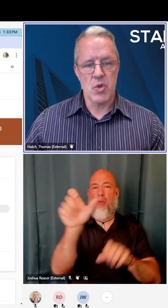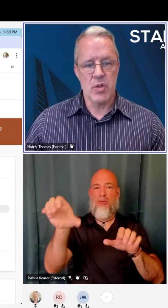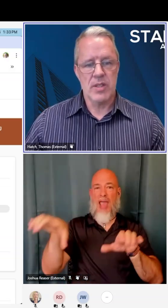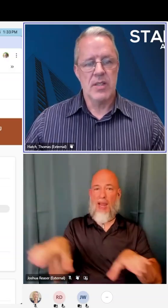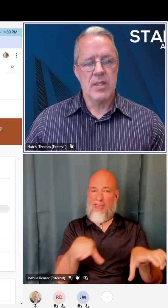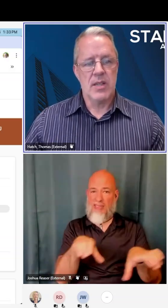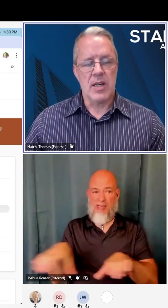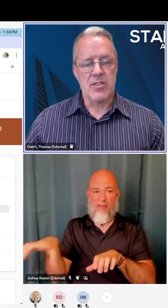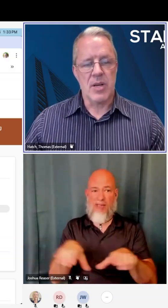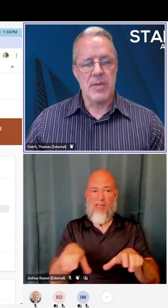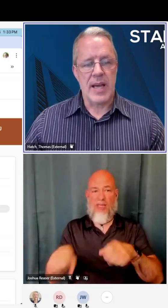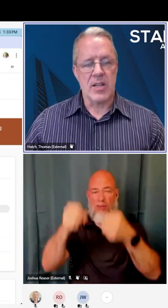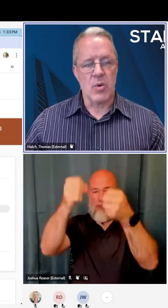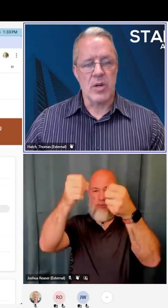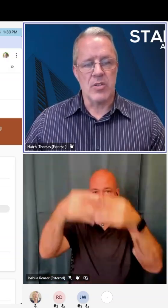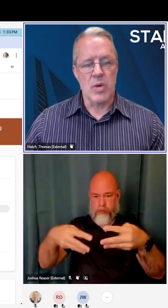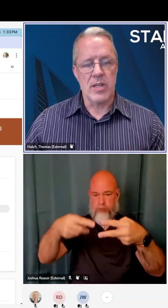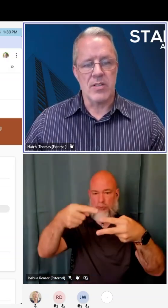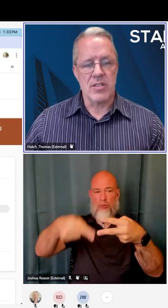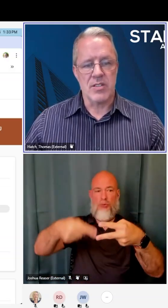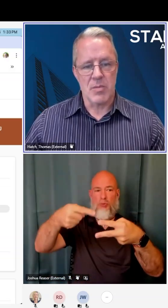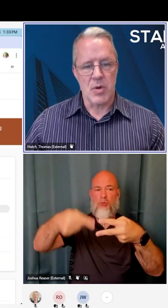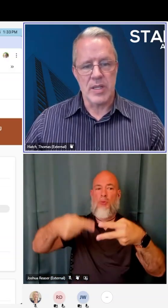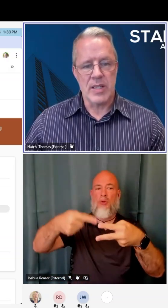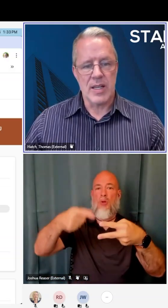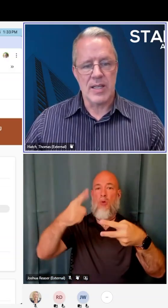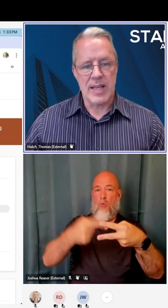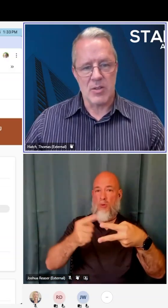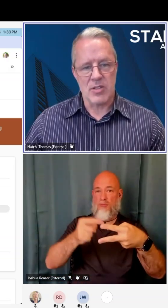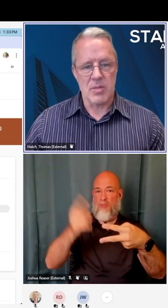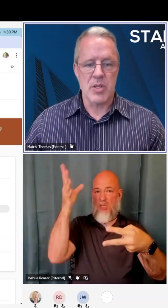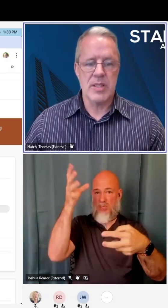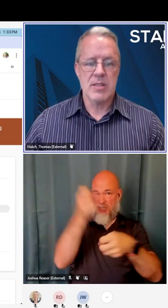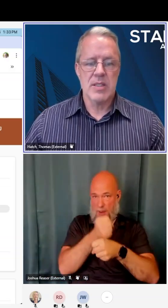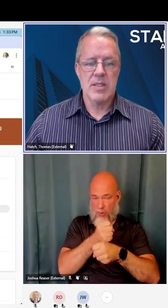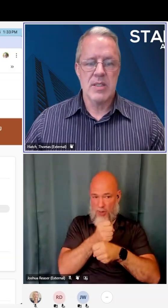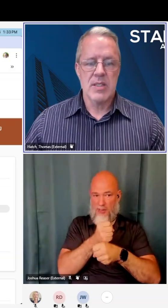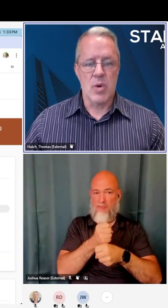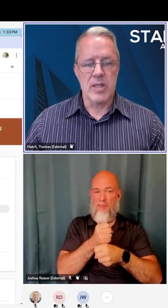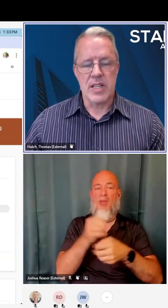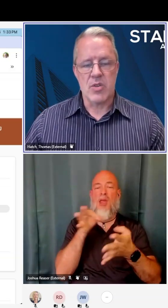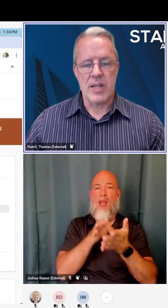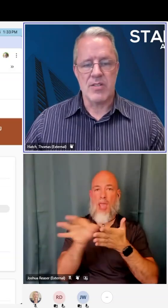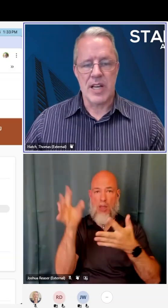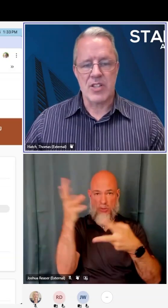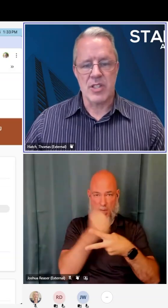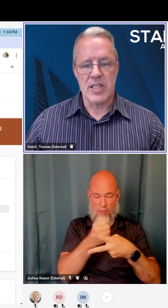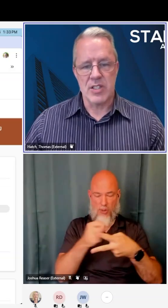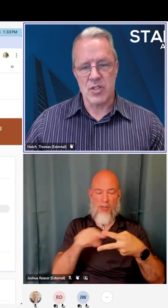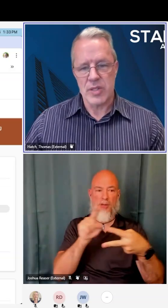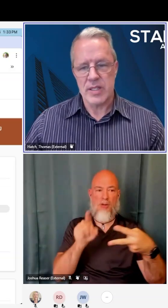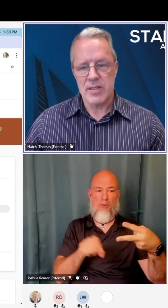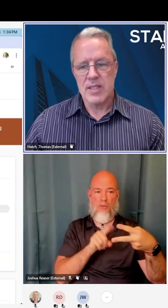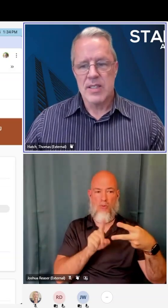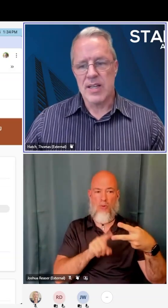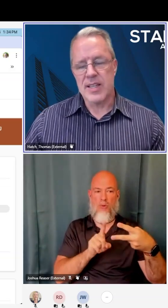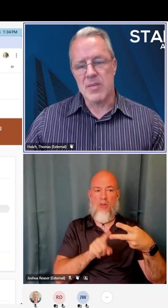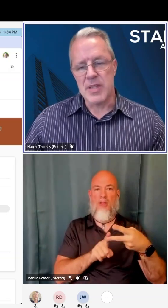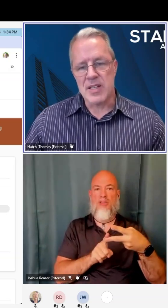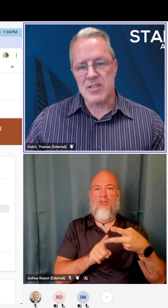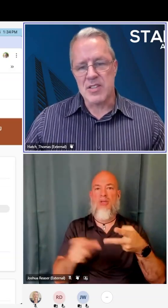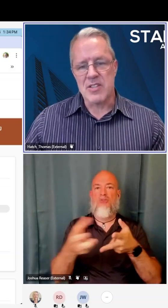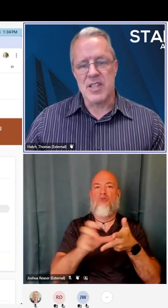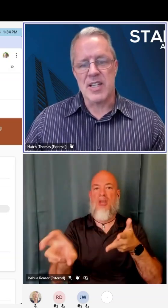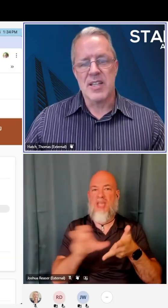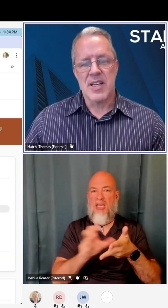have 2 subcategories. One is a summary, an account summary, and one is a transaction history.